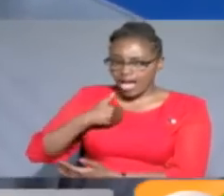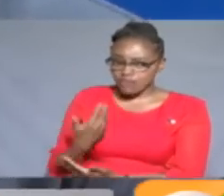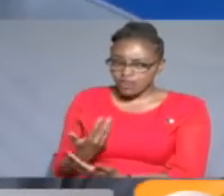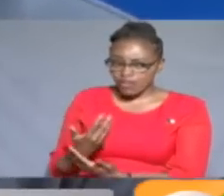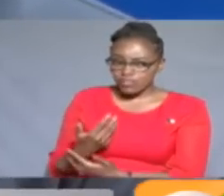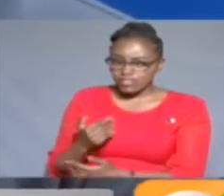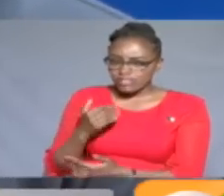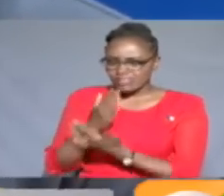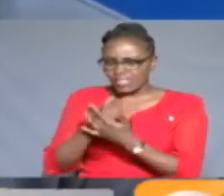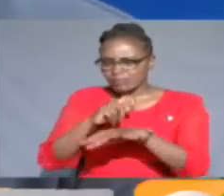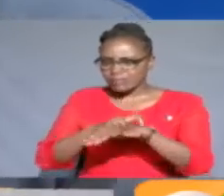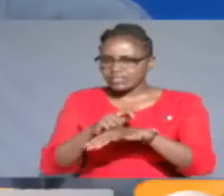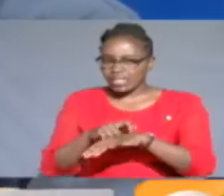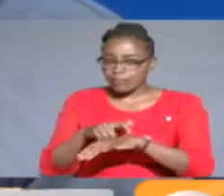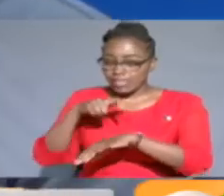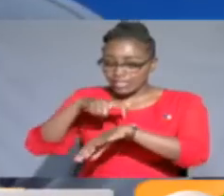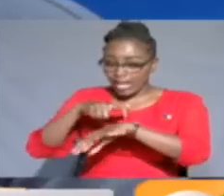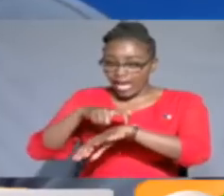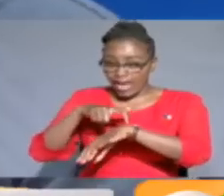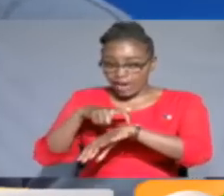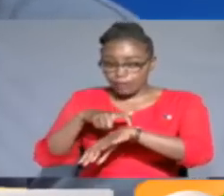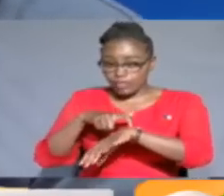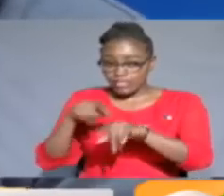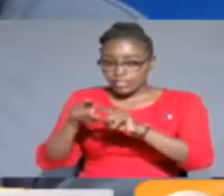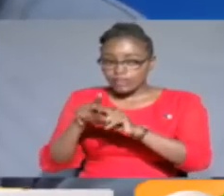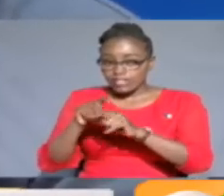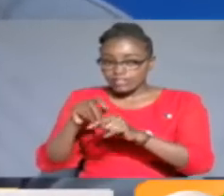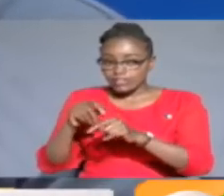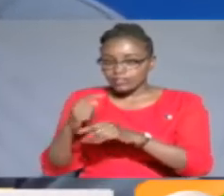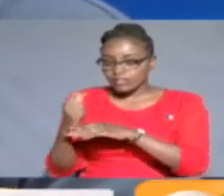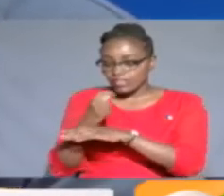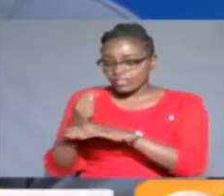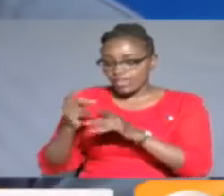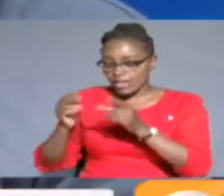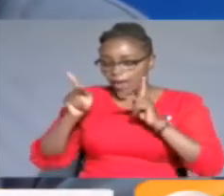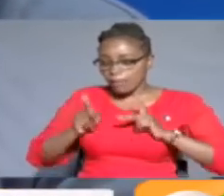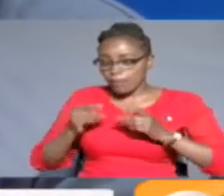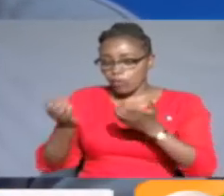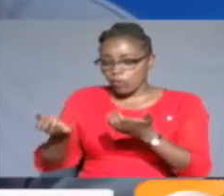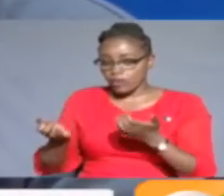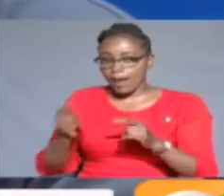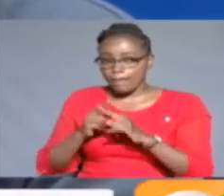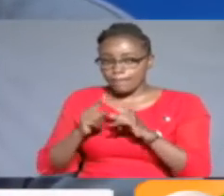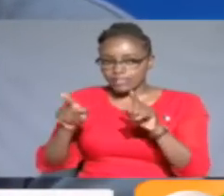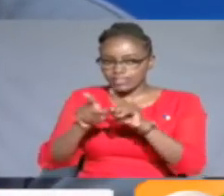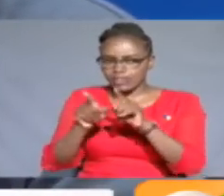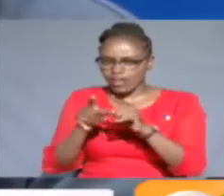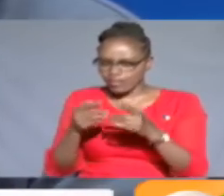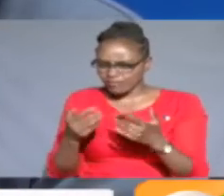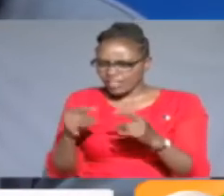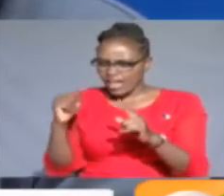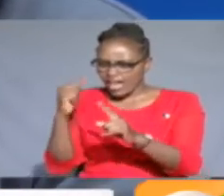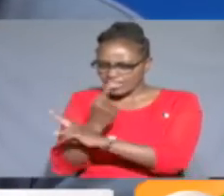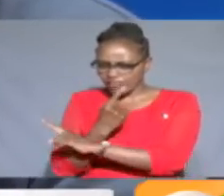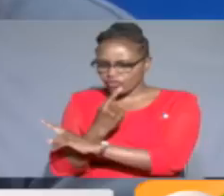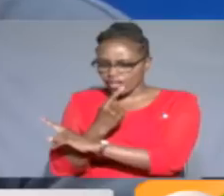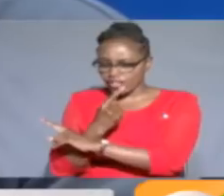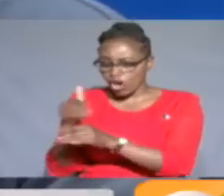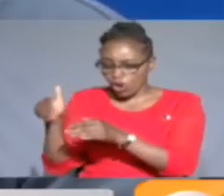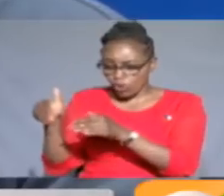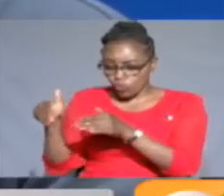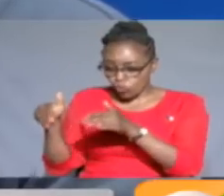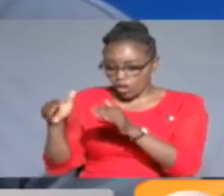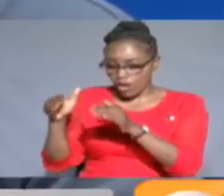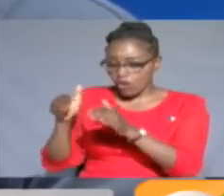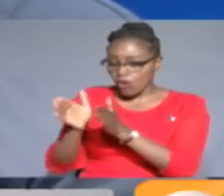has a time isn't it? Factor. Mm-hmm. The time factor comes in when you consider that you need to train people. But I wanted to take off at a slightly different angle on this issue of